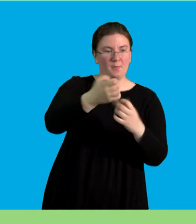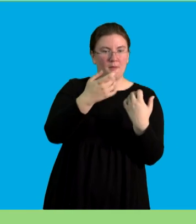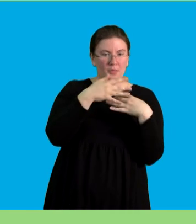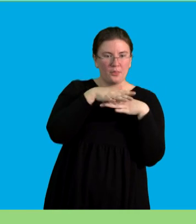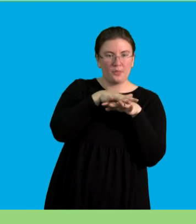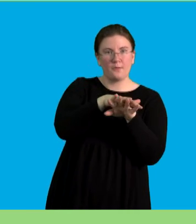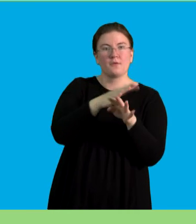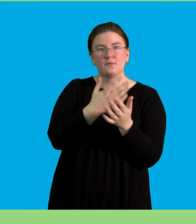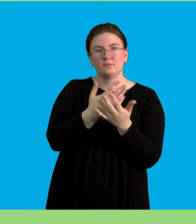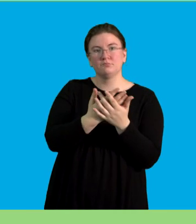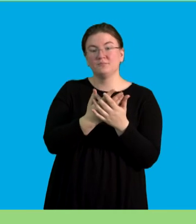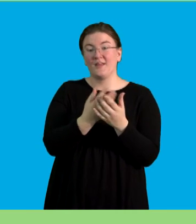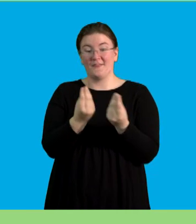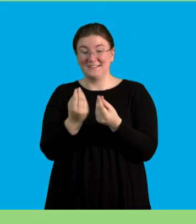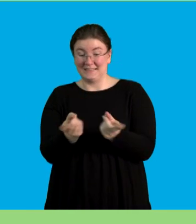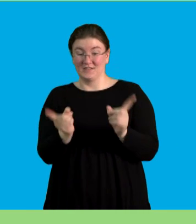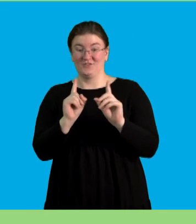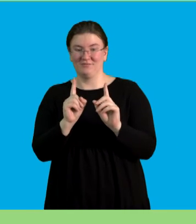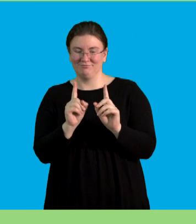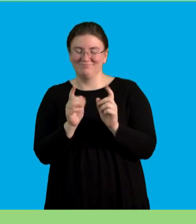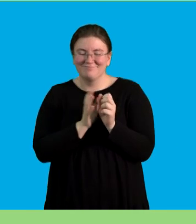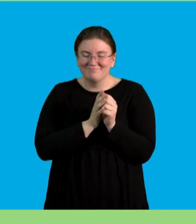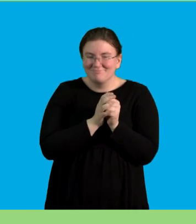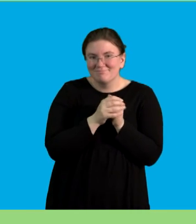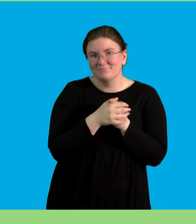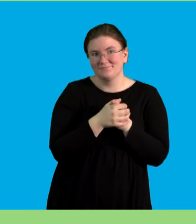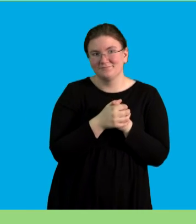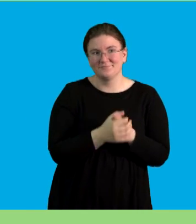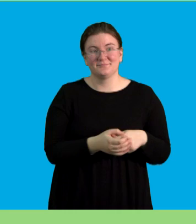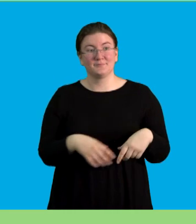in order to hide from predators or prey.